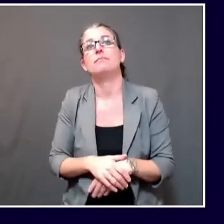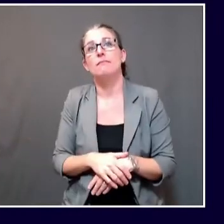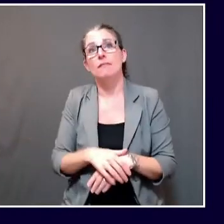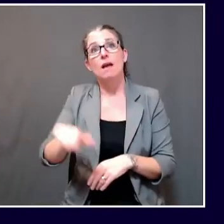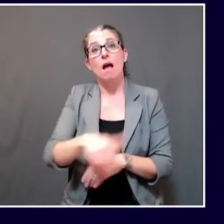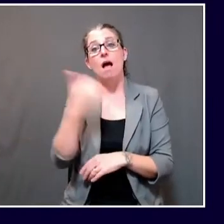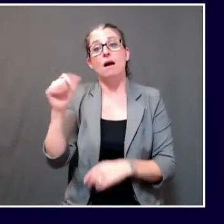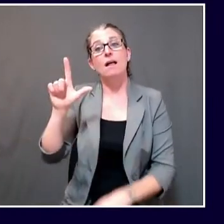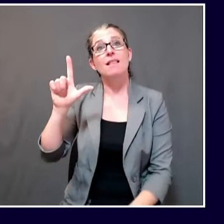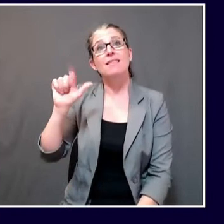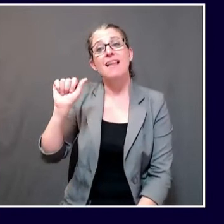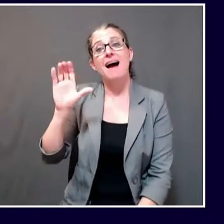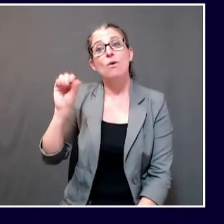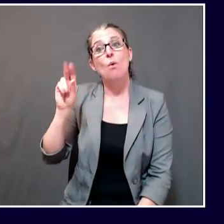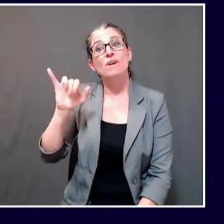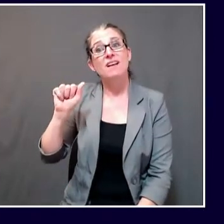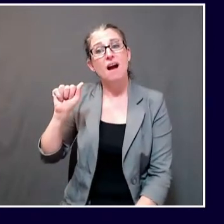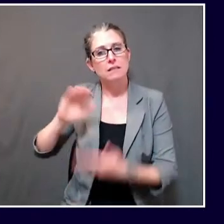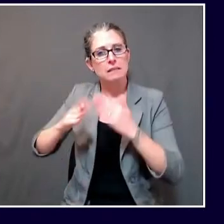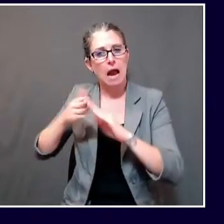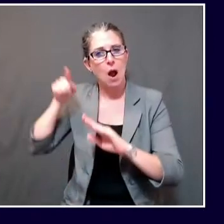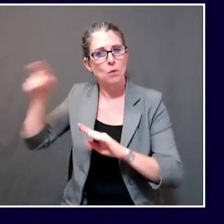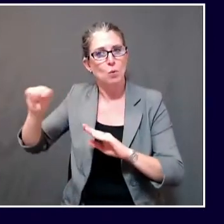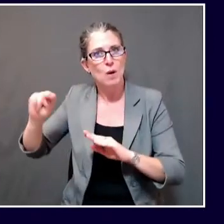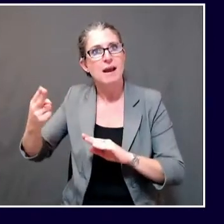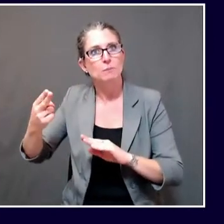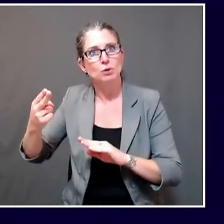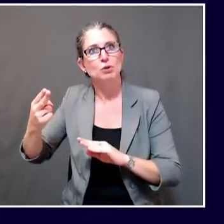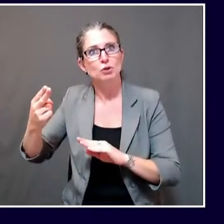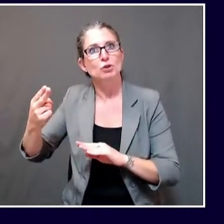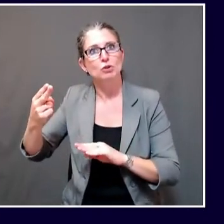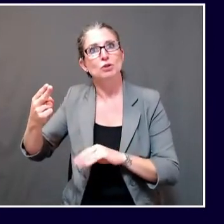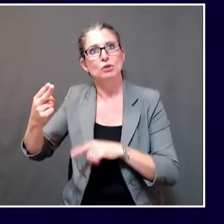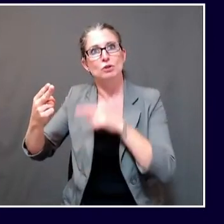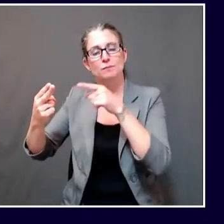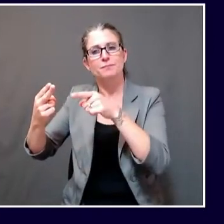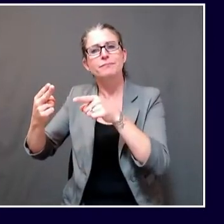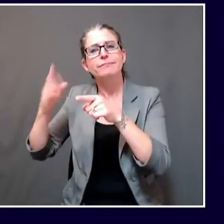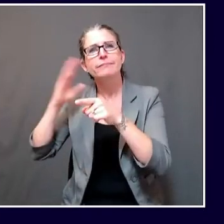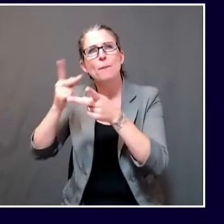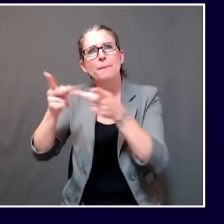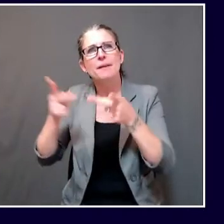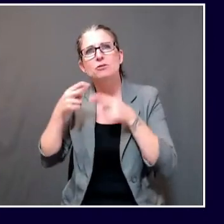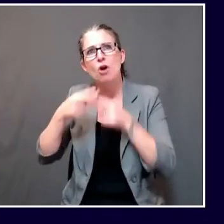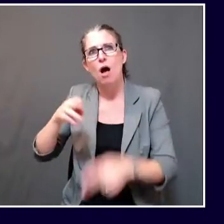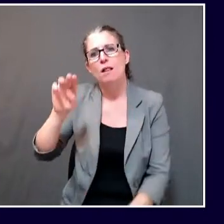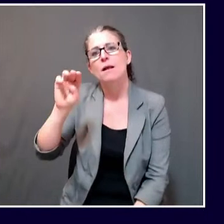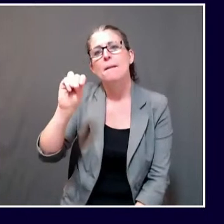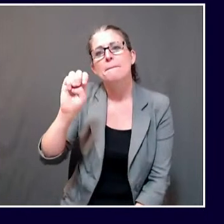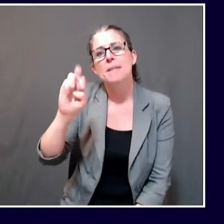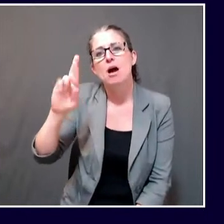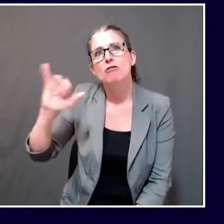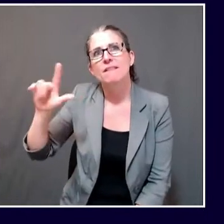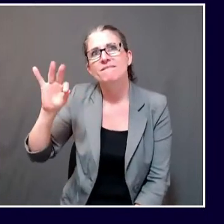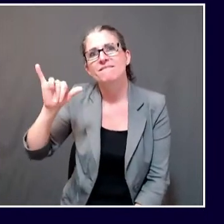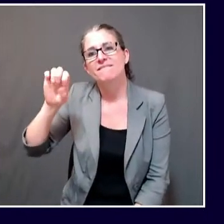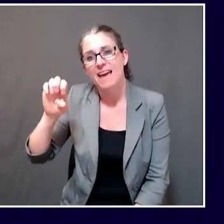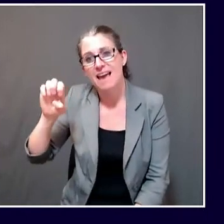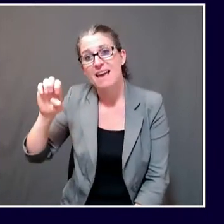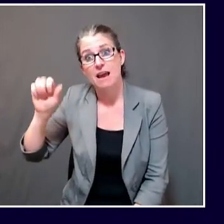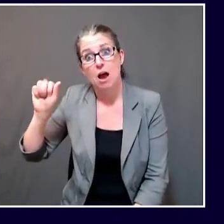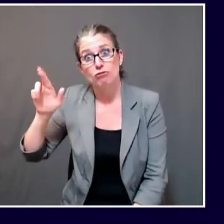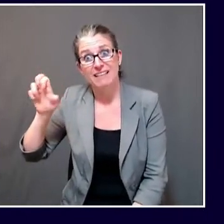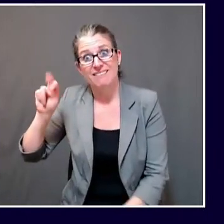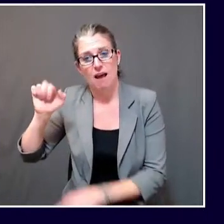the ice on October 3rd for the 5:45 p.m. game. Again, this is an